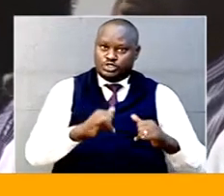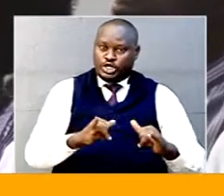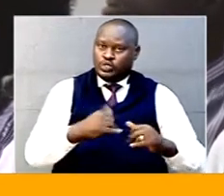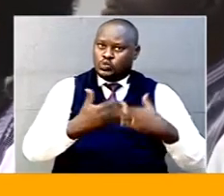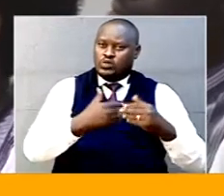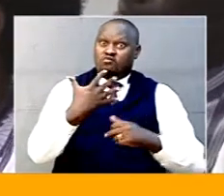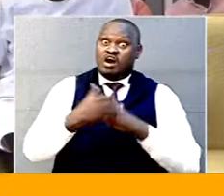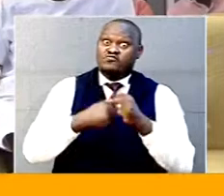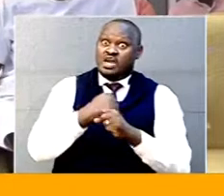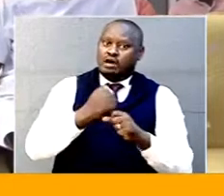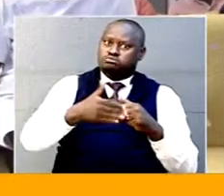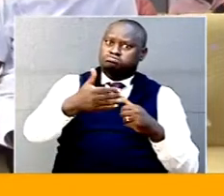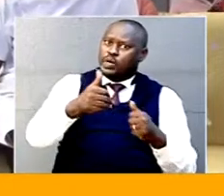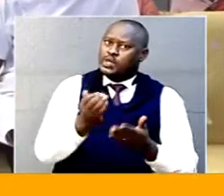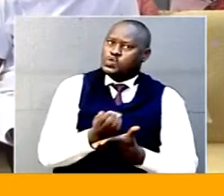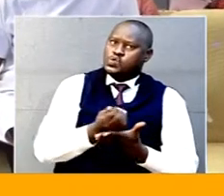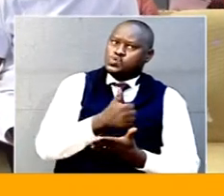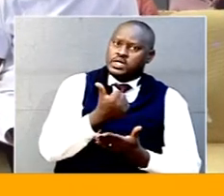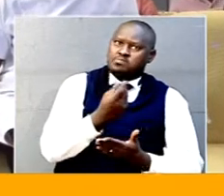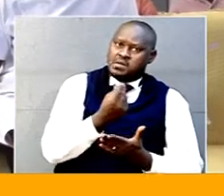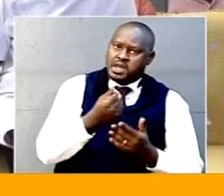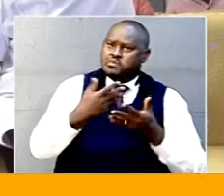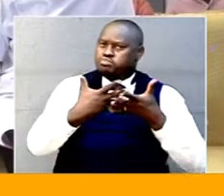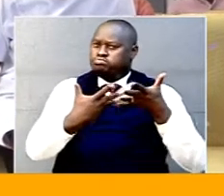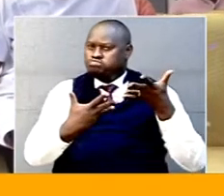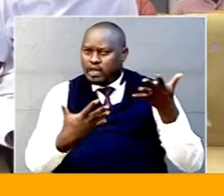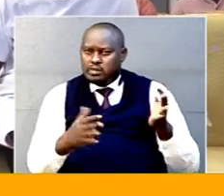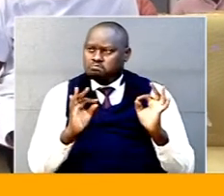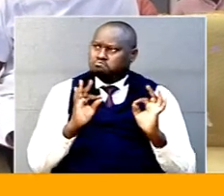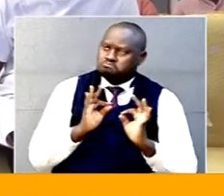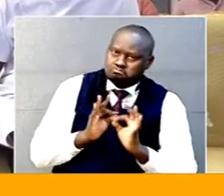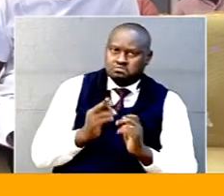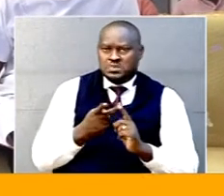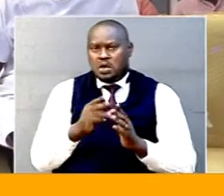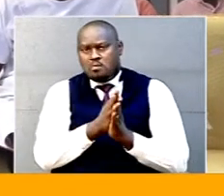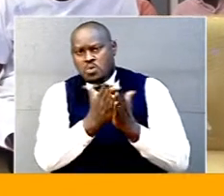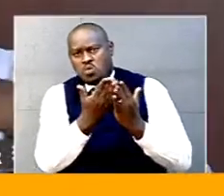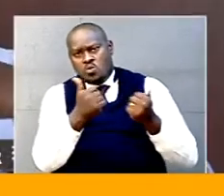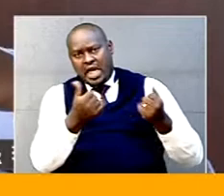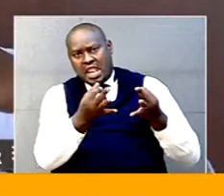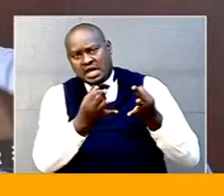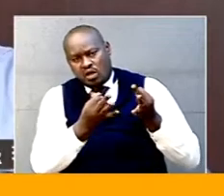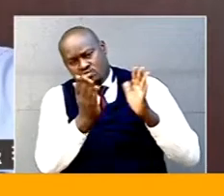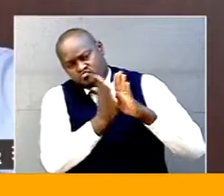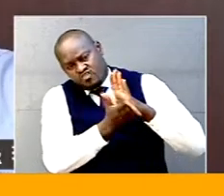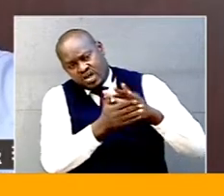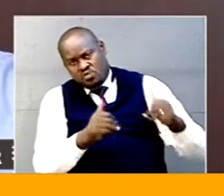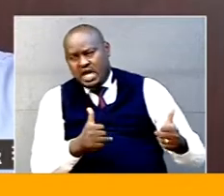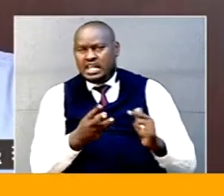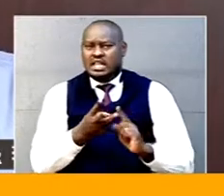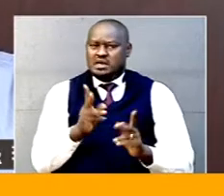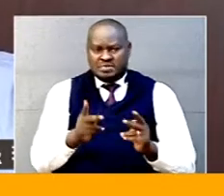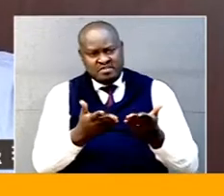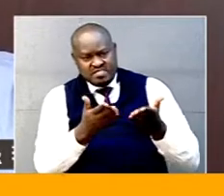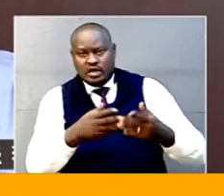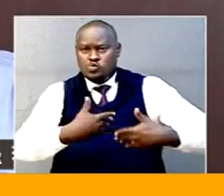has revenue and it has income and it has accounts and it has people, there's